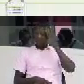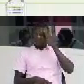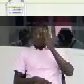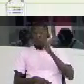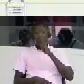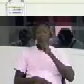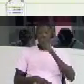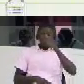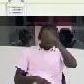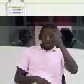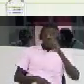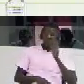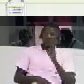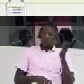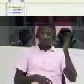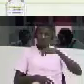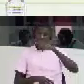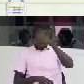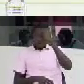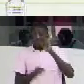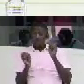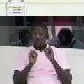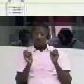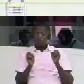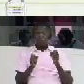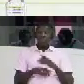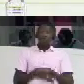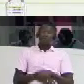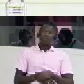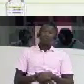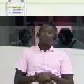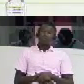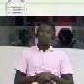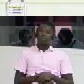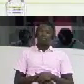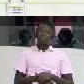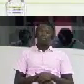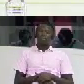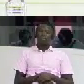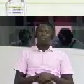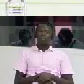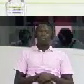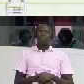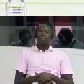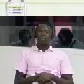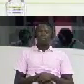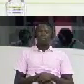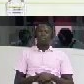And that is where we assess who is present for work and who is not.